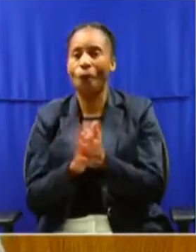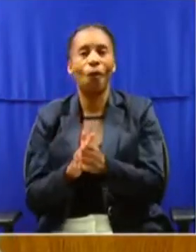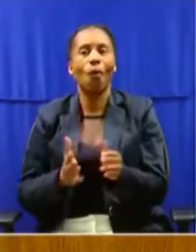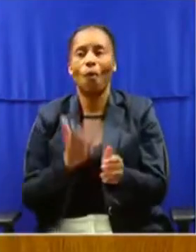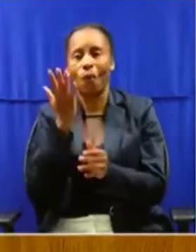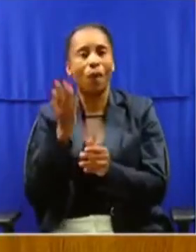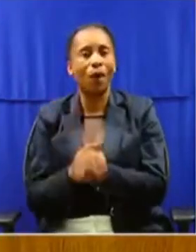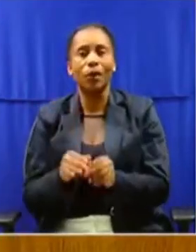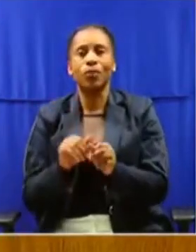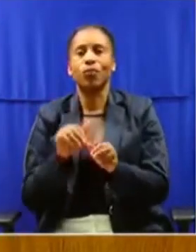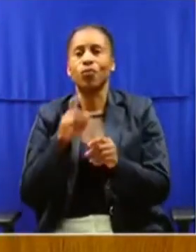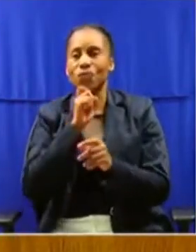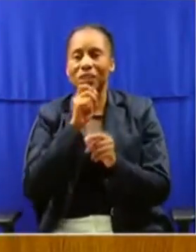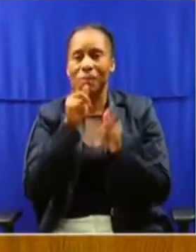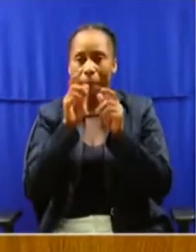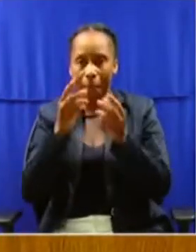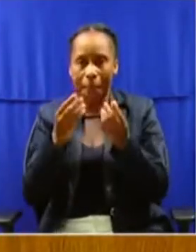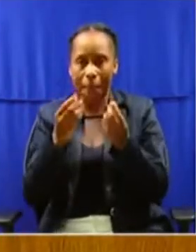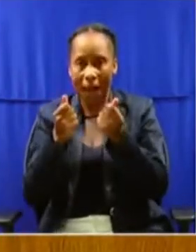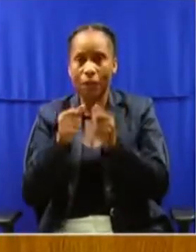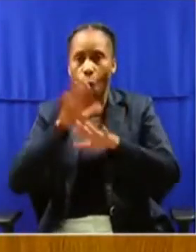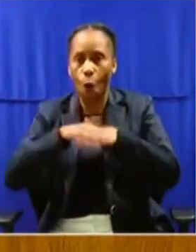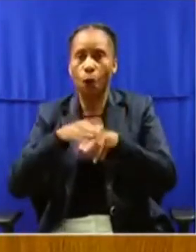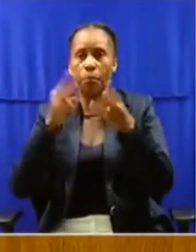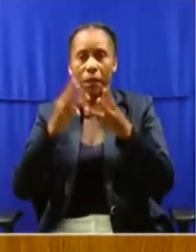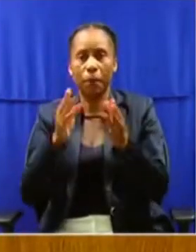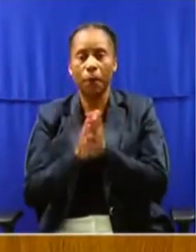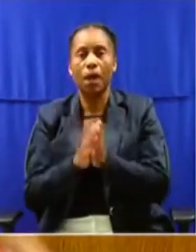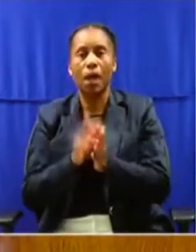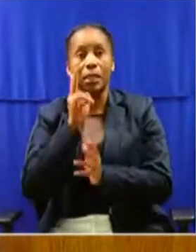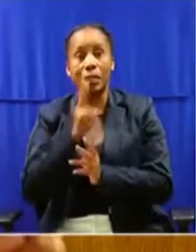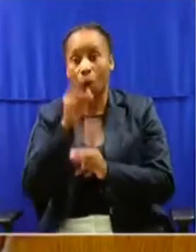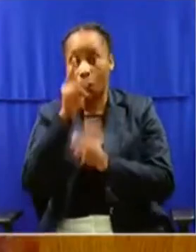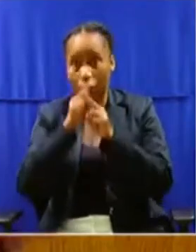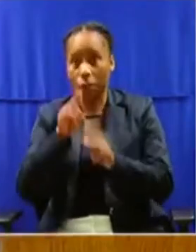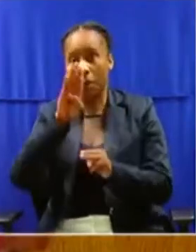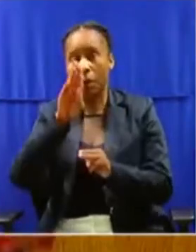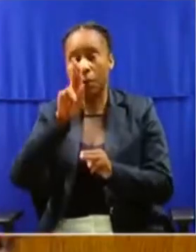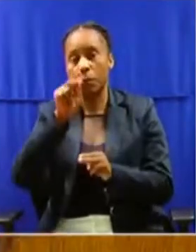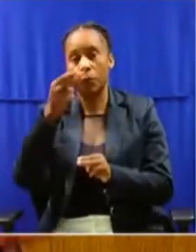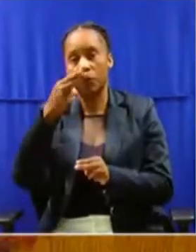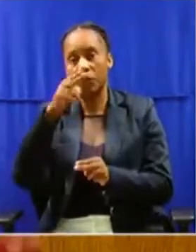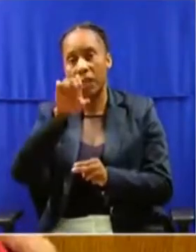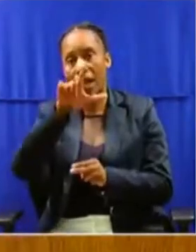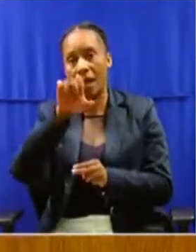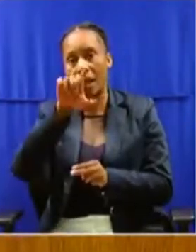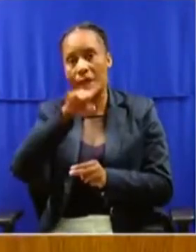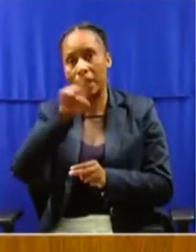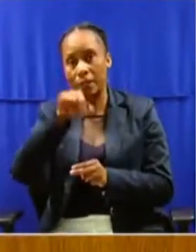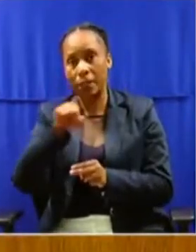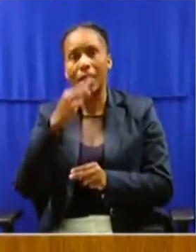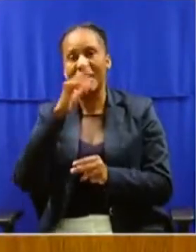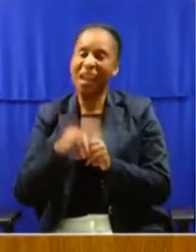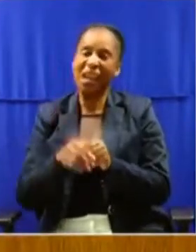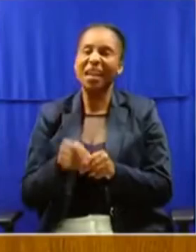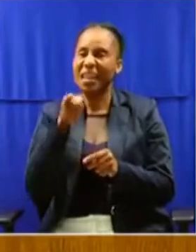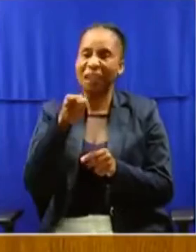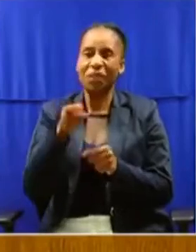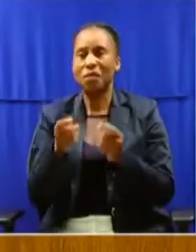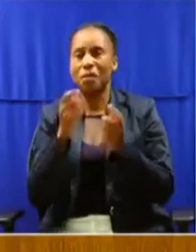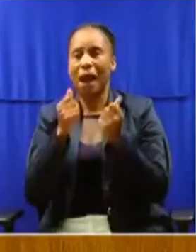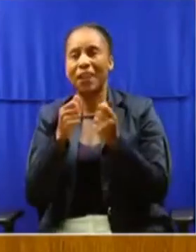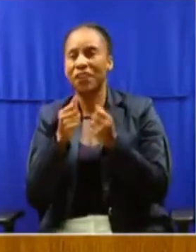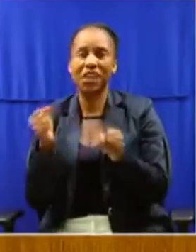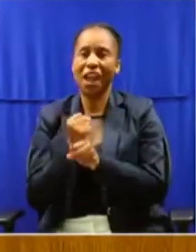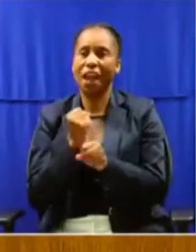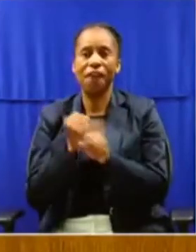see Honorable Buthelezzi's heckling quite loudly. He was the one who started with this line. The money was not going to be spent anyway. Remember those words